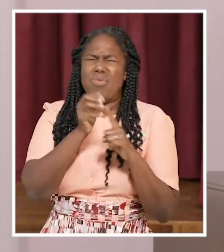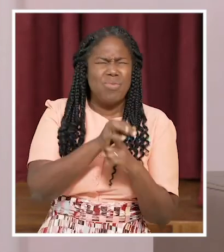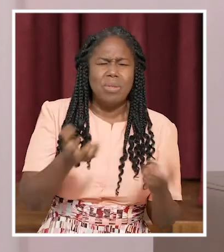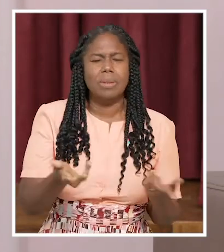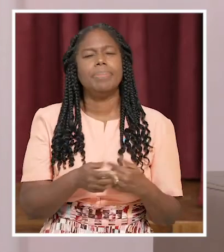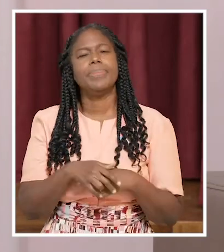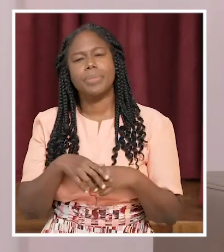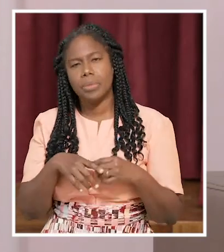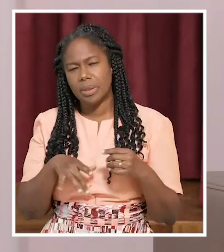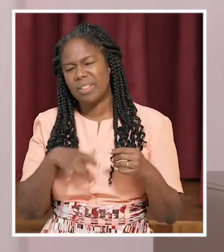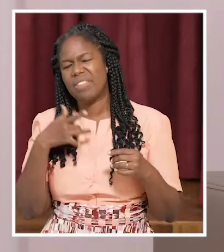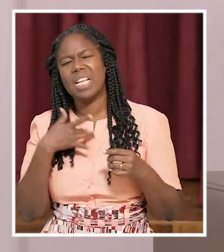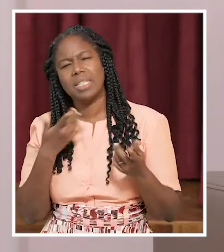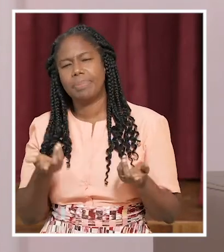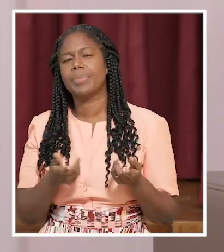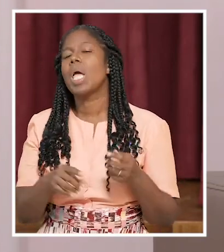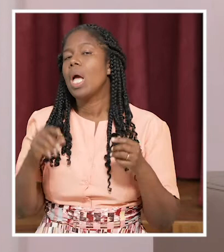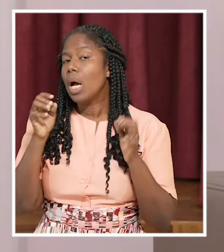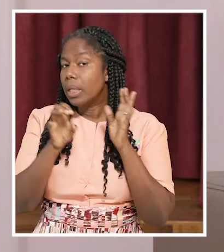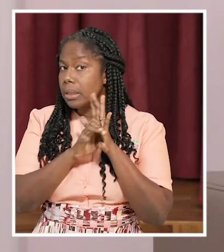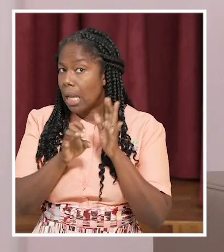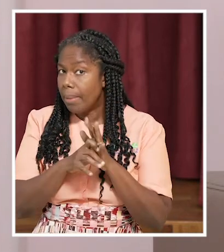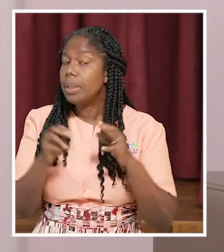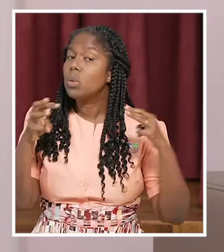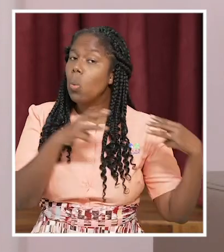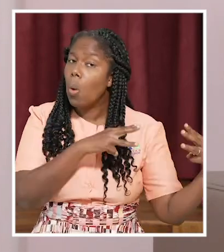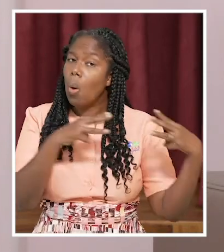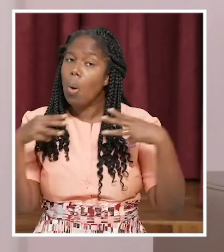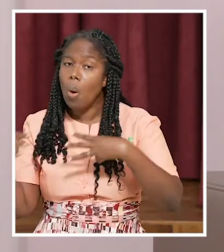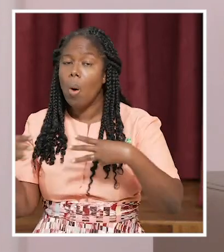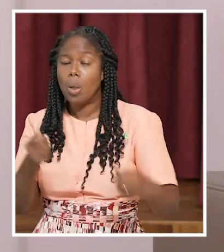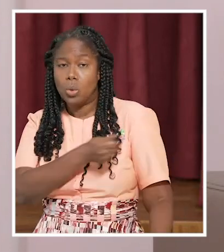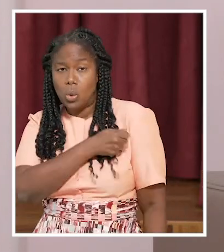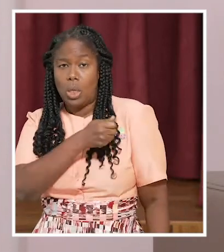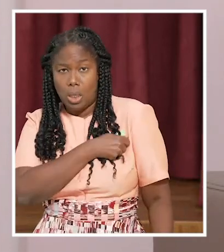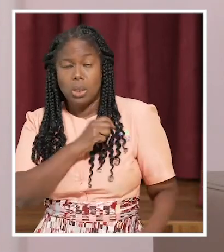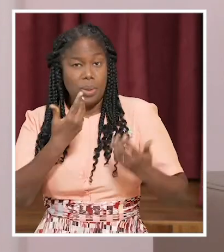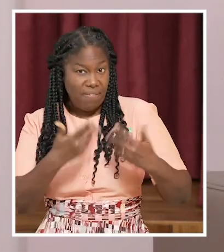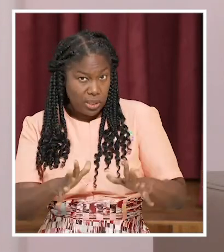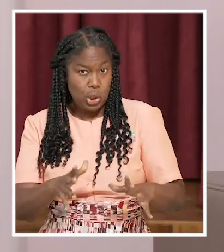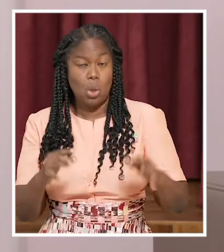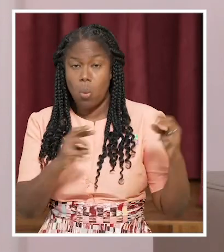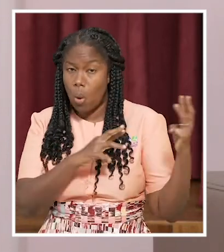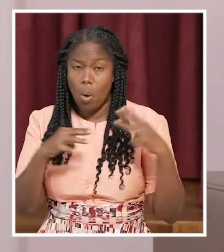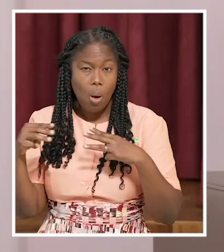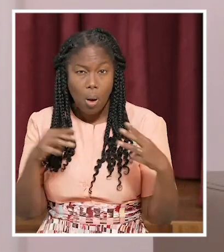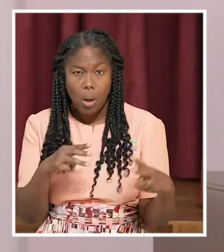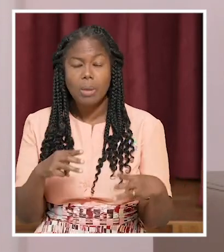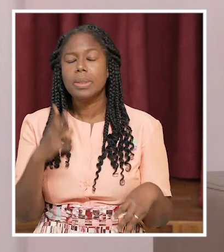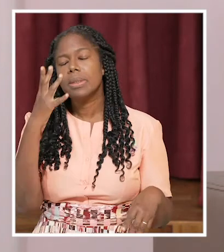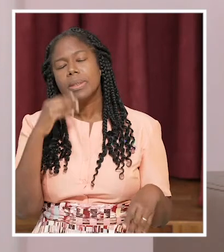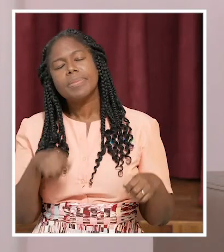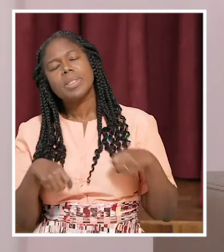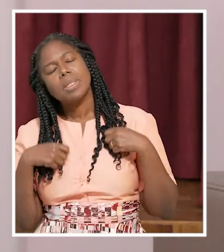psychiatrists have seen it in war veterans because of the kind of trauma they faced on the battlefield. So it's a very severe, it's not something that should be